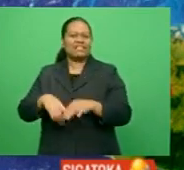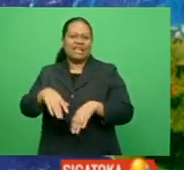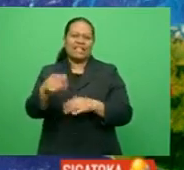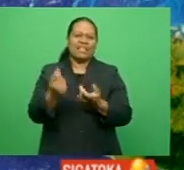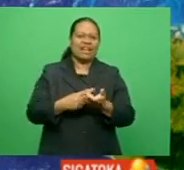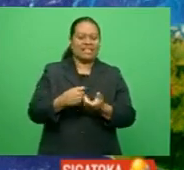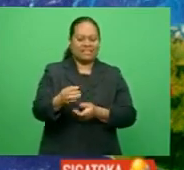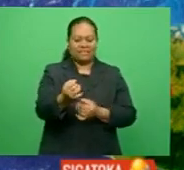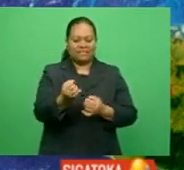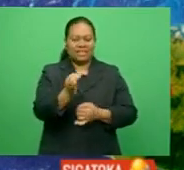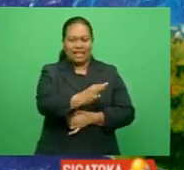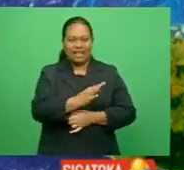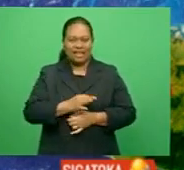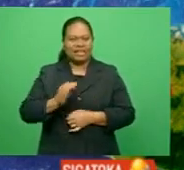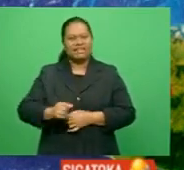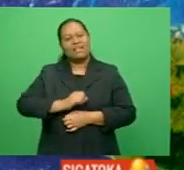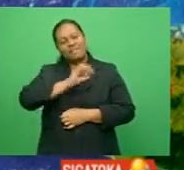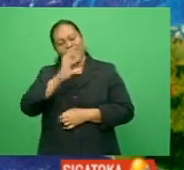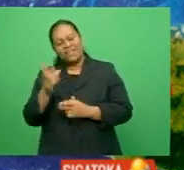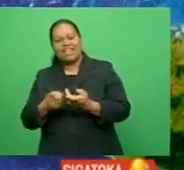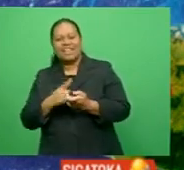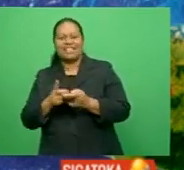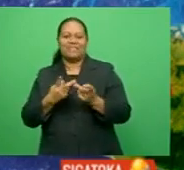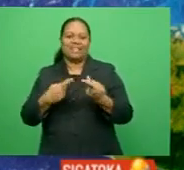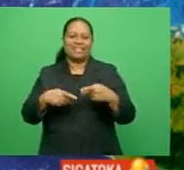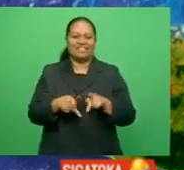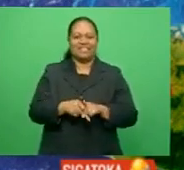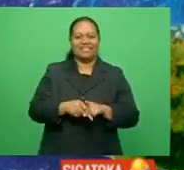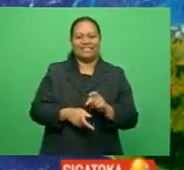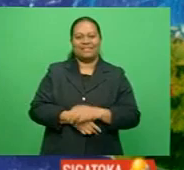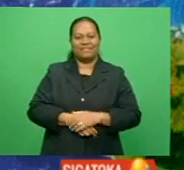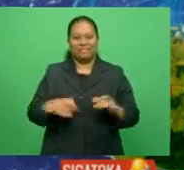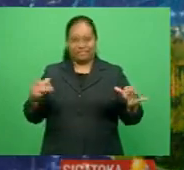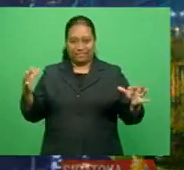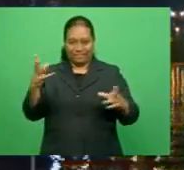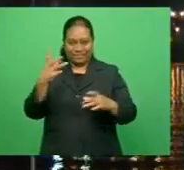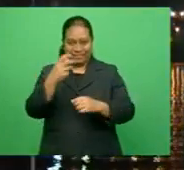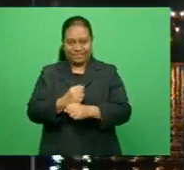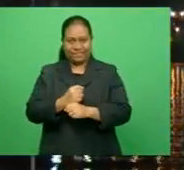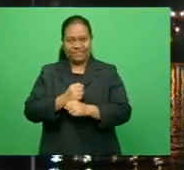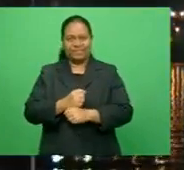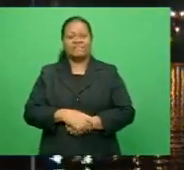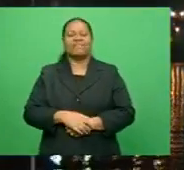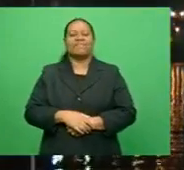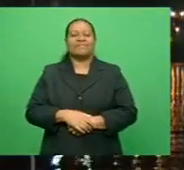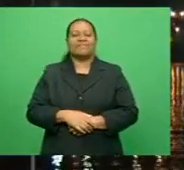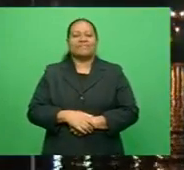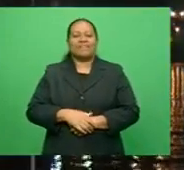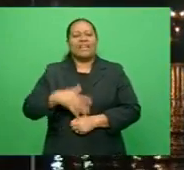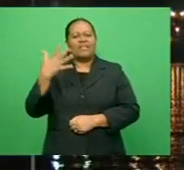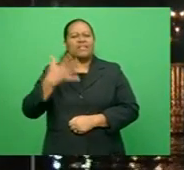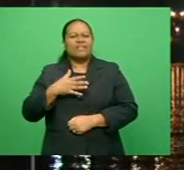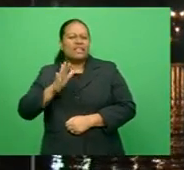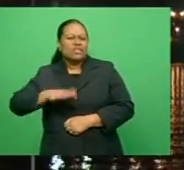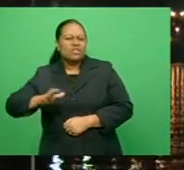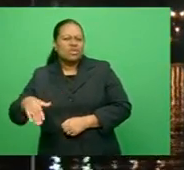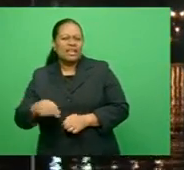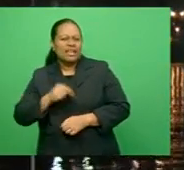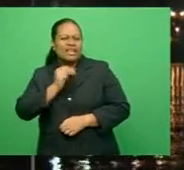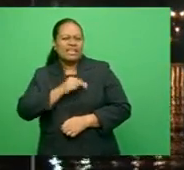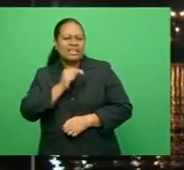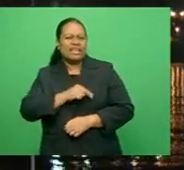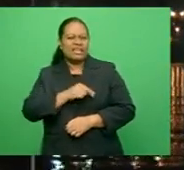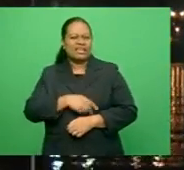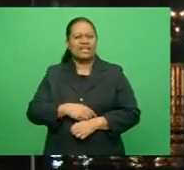larger islands, mainly fine weather elsewhere. And recapping the main stories for tonight, 15 children in need of